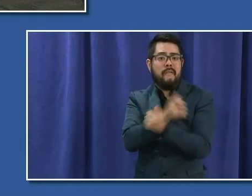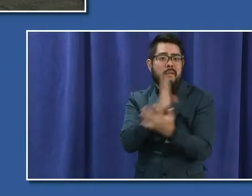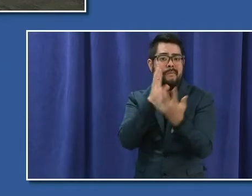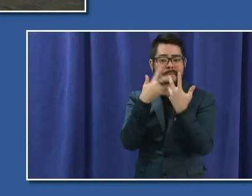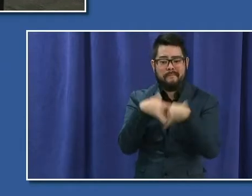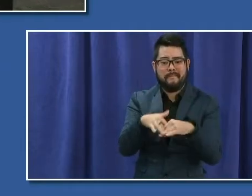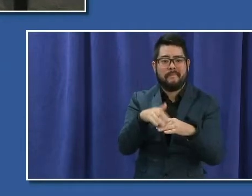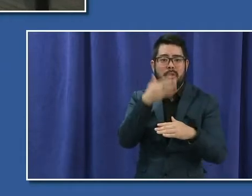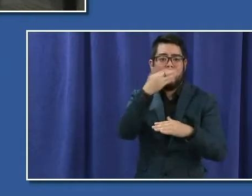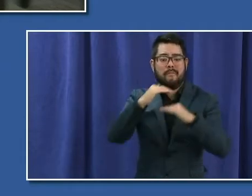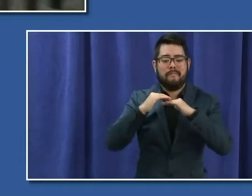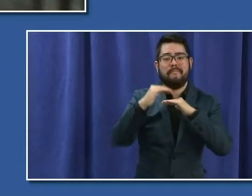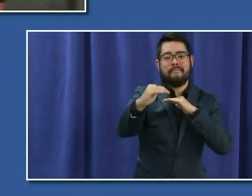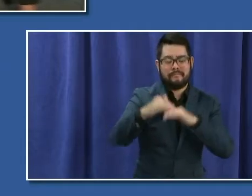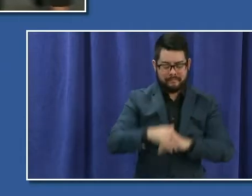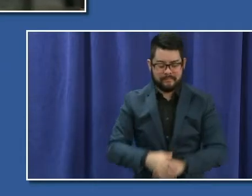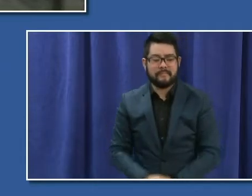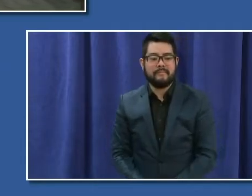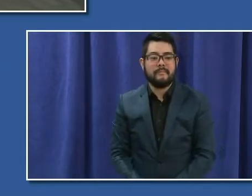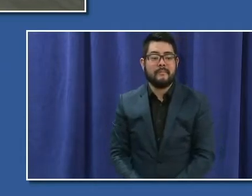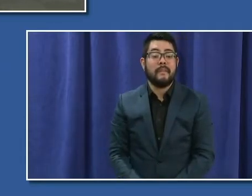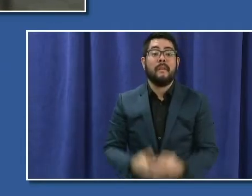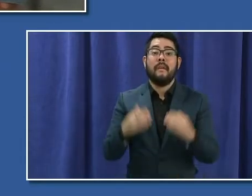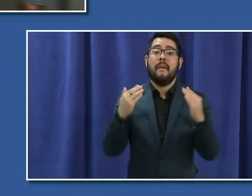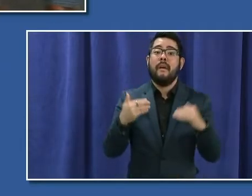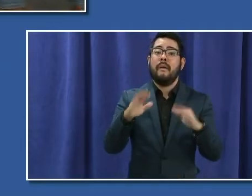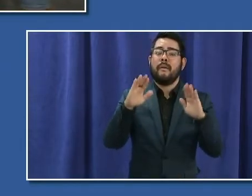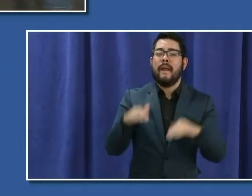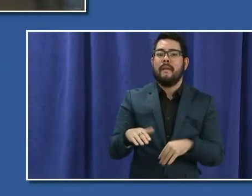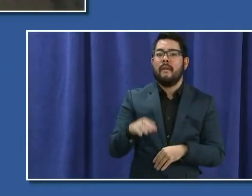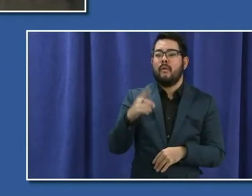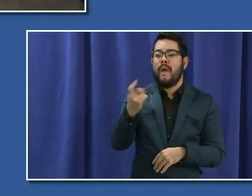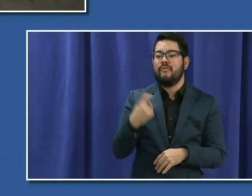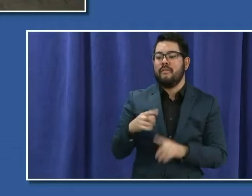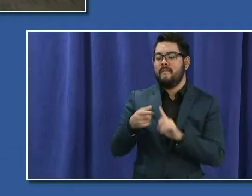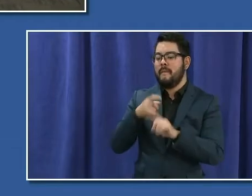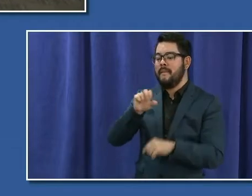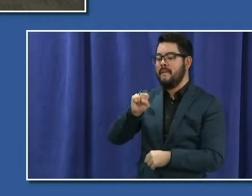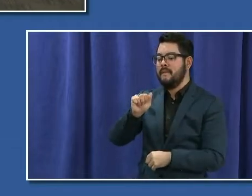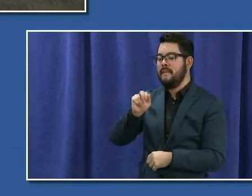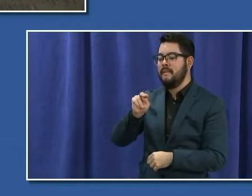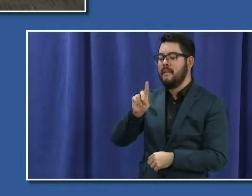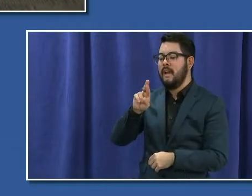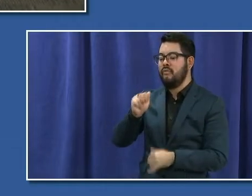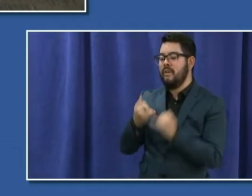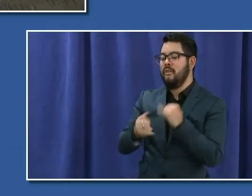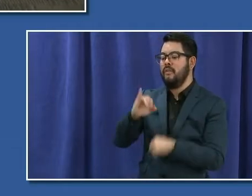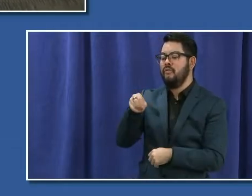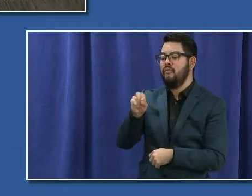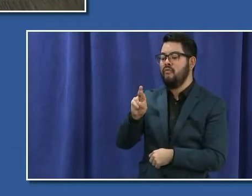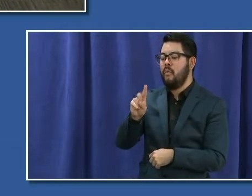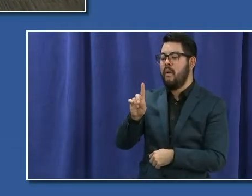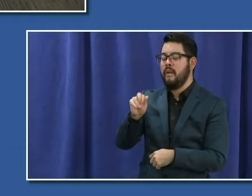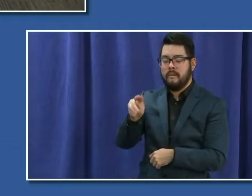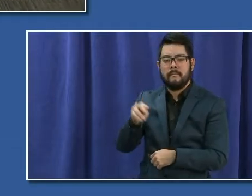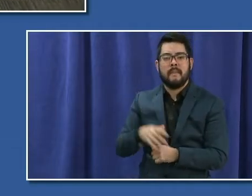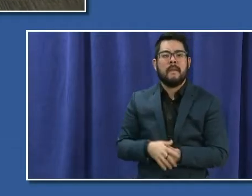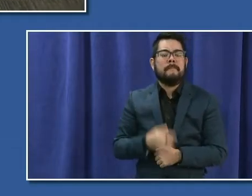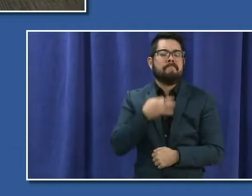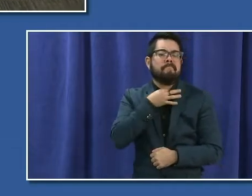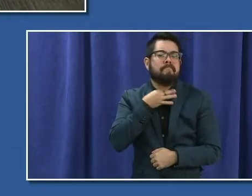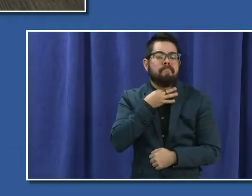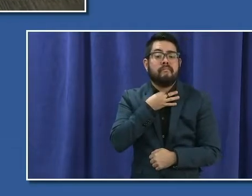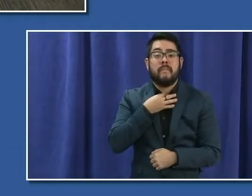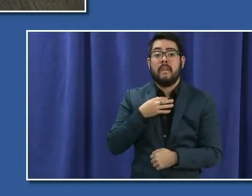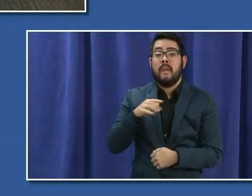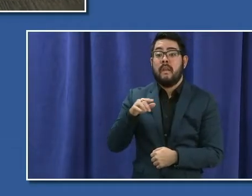possible. Great. Okay. Question from Sandra Jordan. Just wanting to know how safe the bridges in the